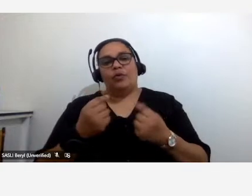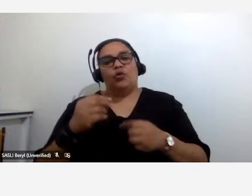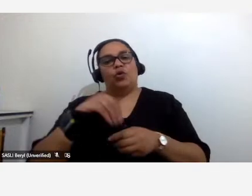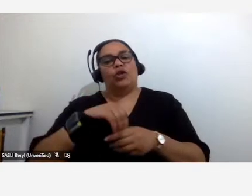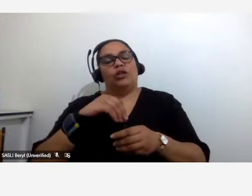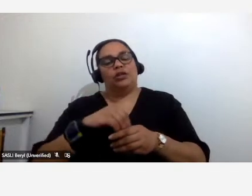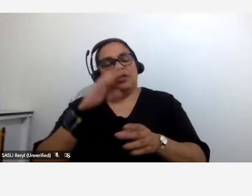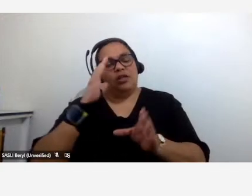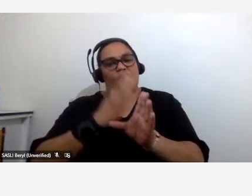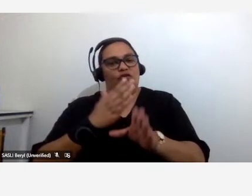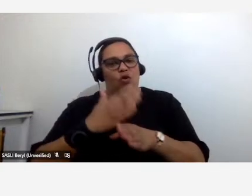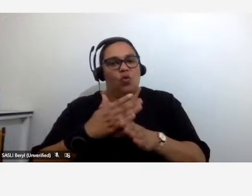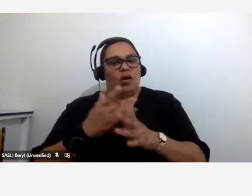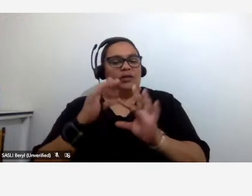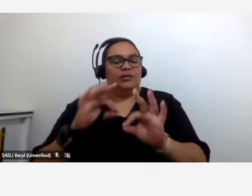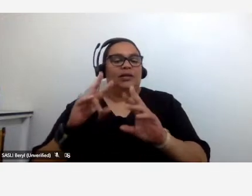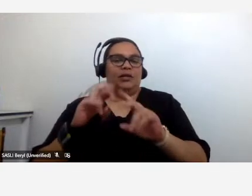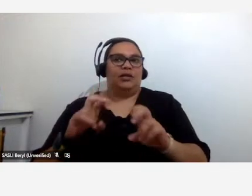work, such as research.